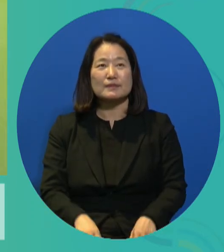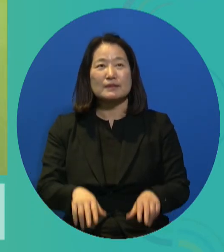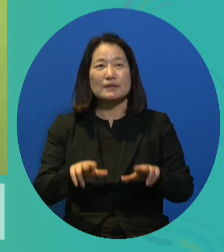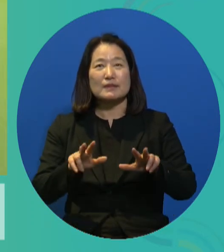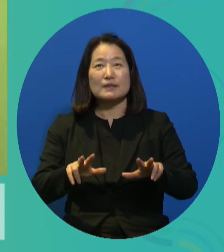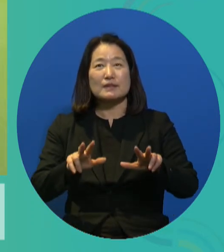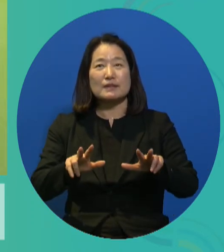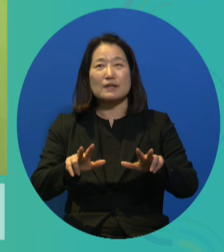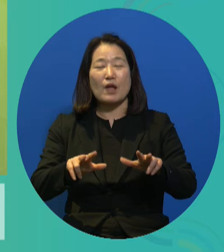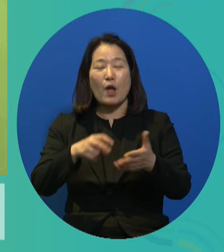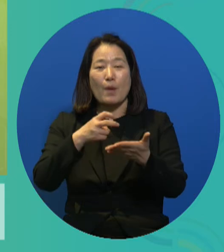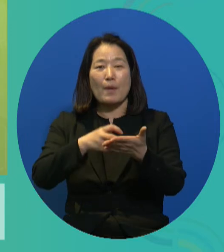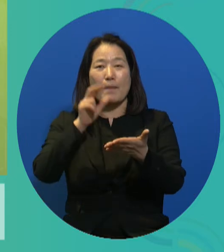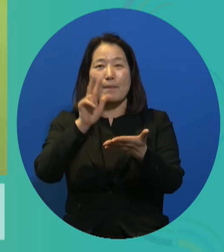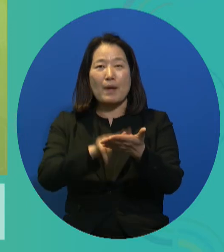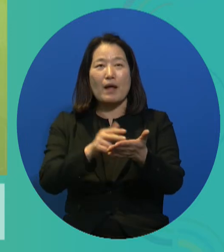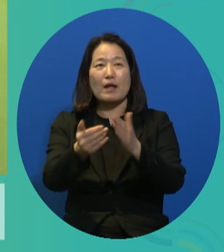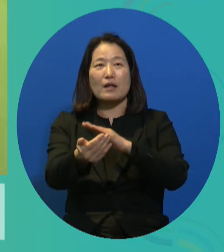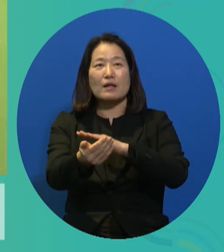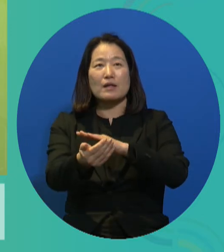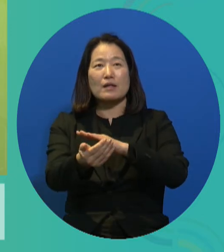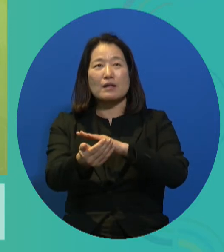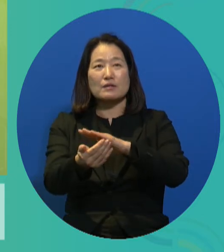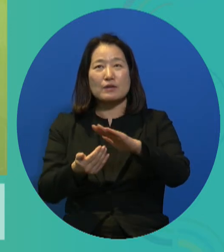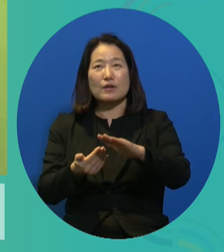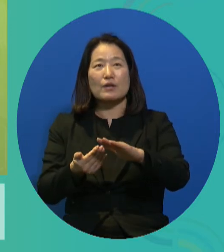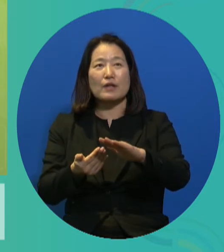For a very long time,